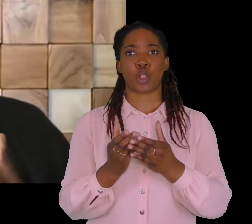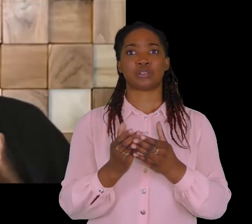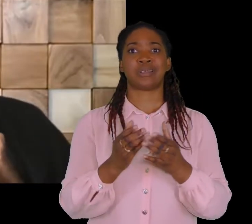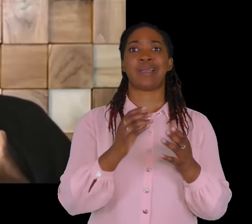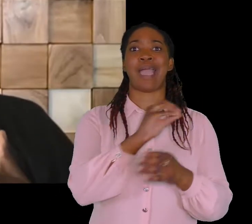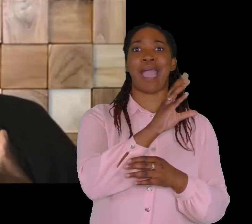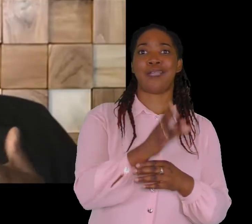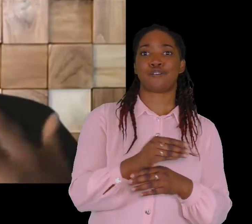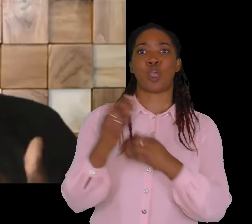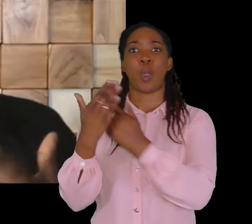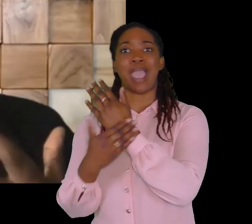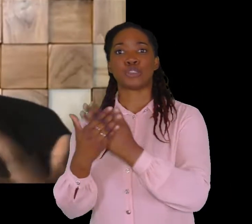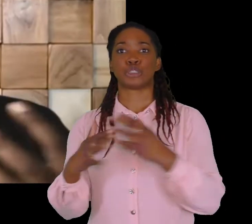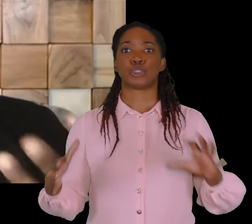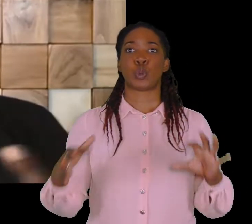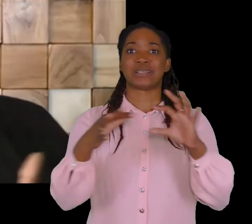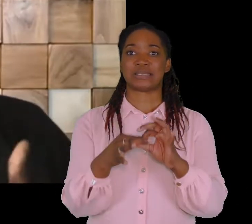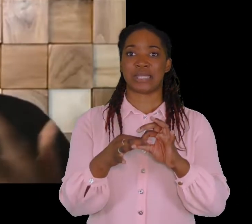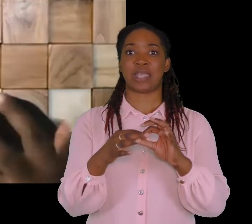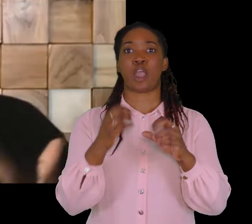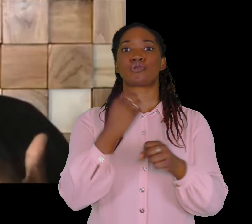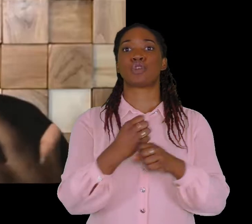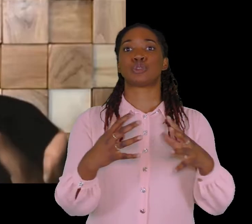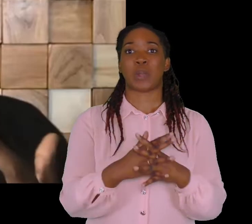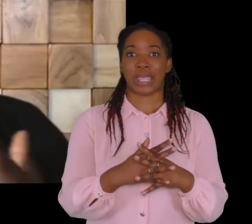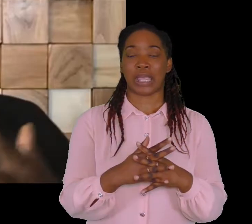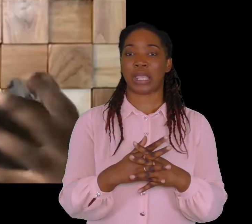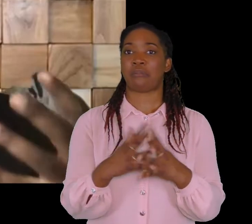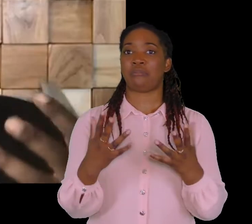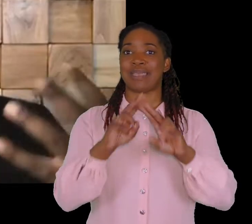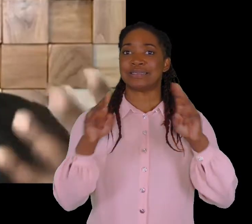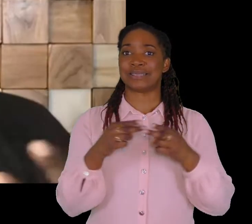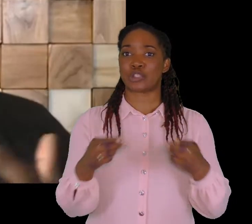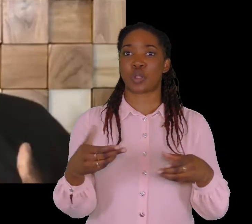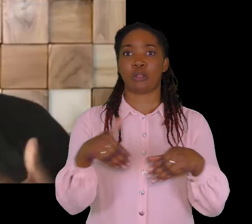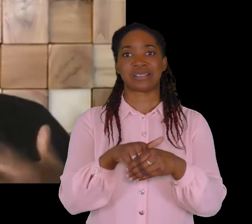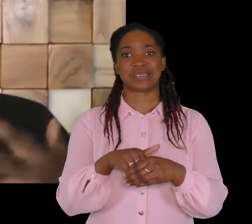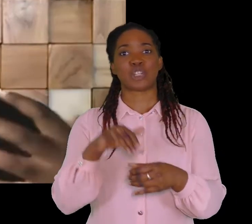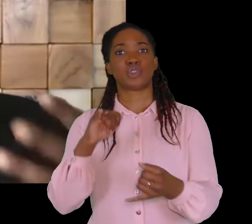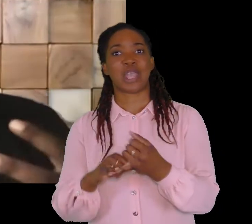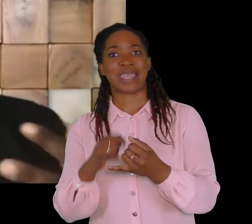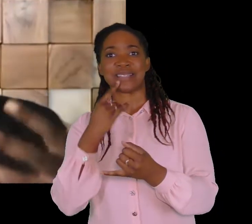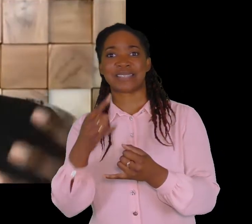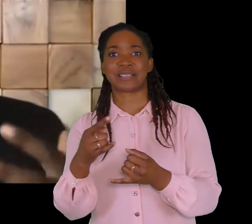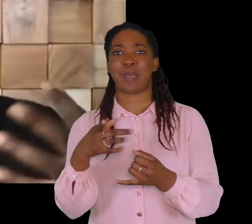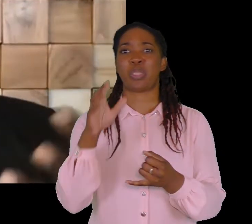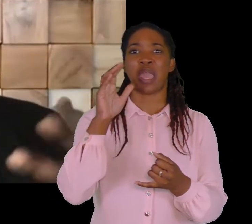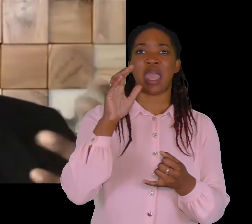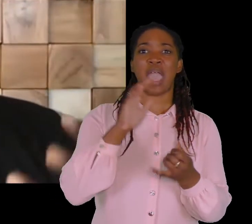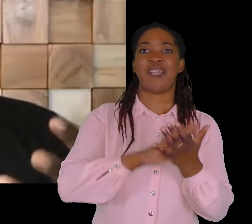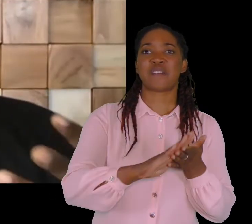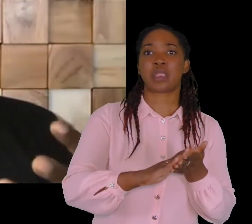Brunswick, this international context. Shaheen mentioned about the Havana Biennale. So my question is, what role did